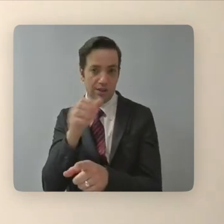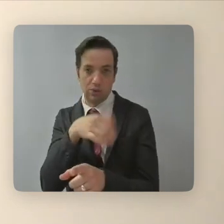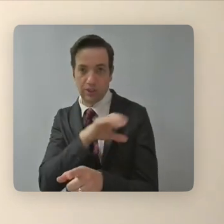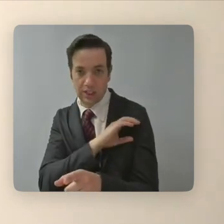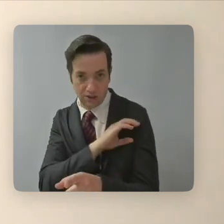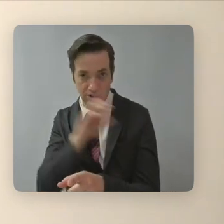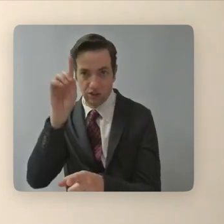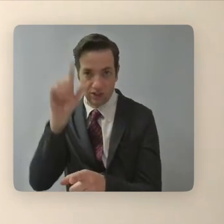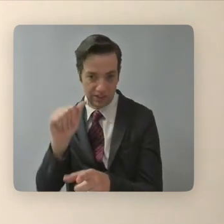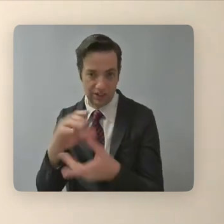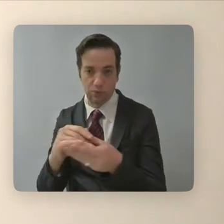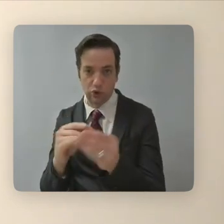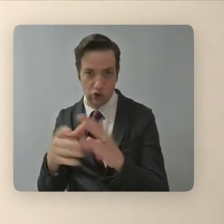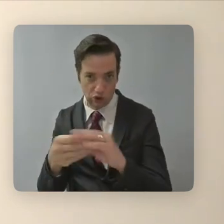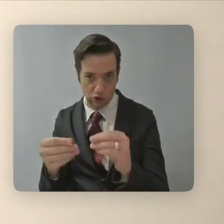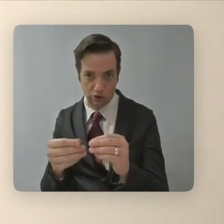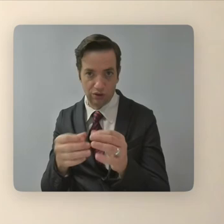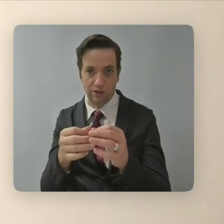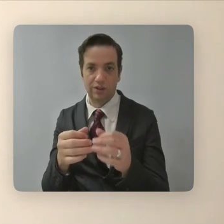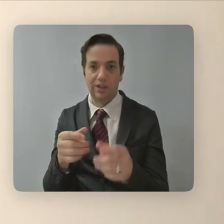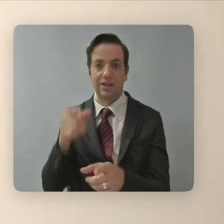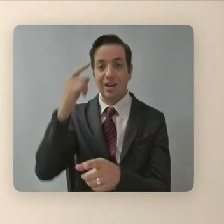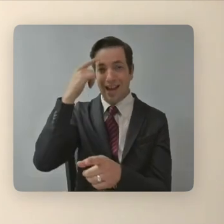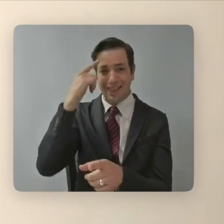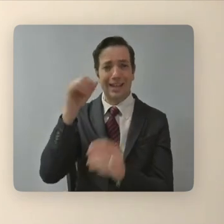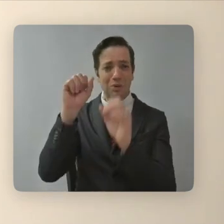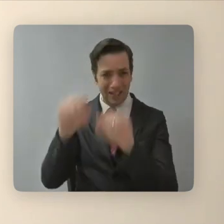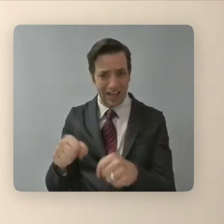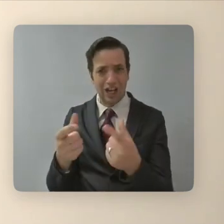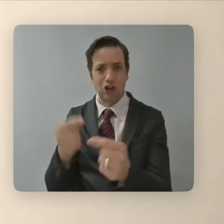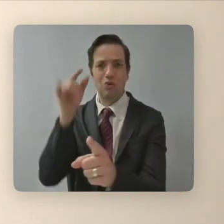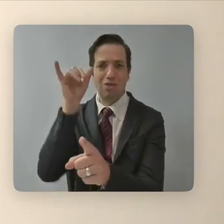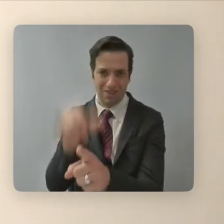disabled storylines. So I think that that's definitely a tangible,